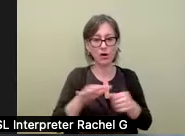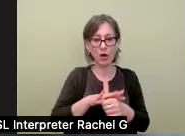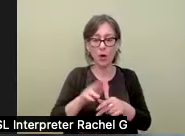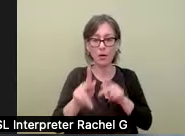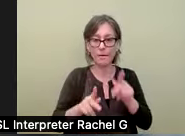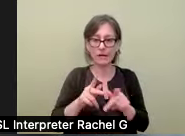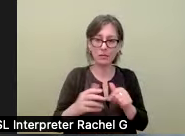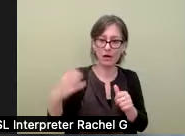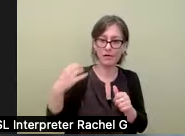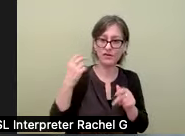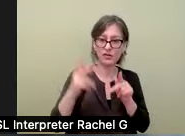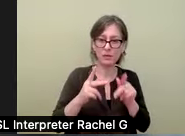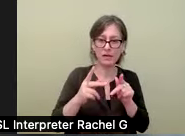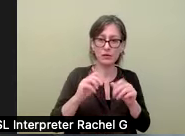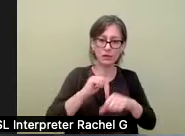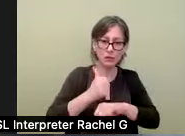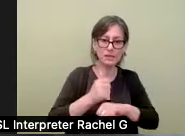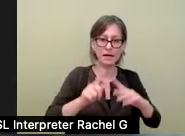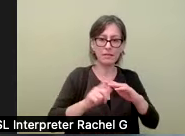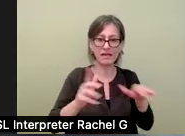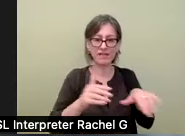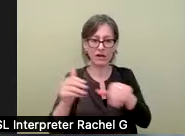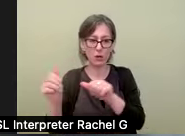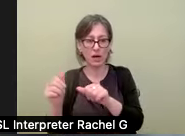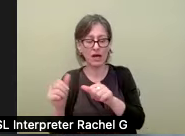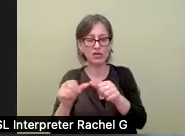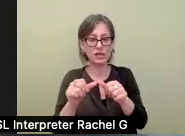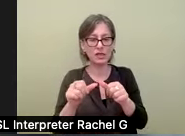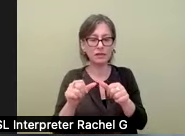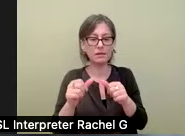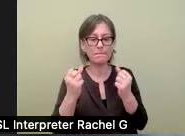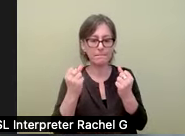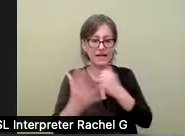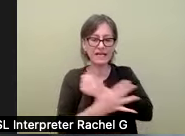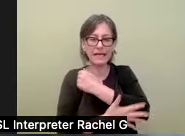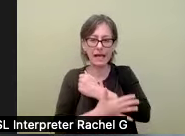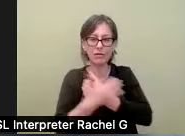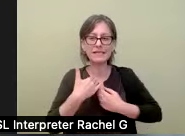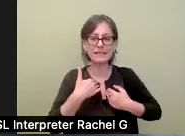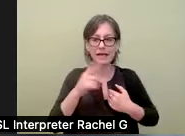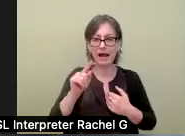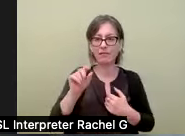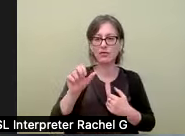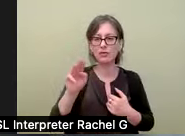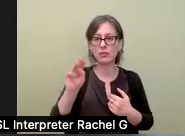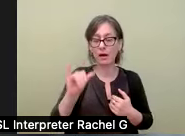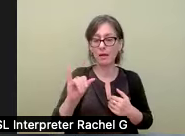immediately implement evacuations. Most of our local counties have tsunami evacuation plans, and they will follow those